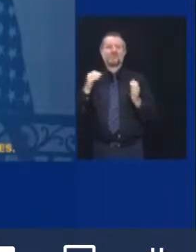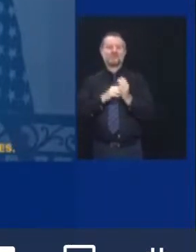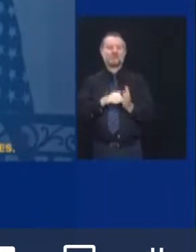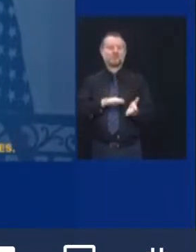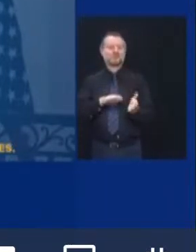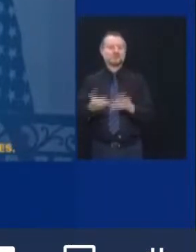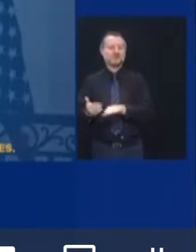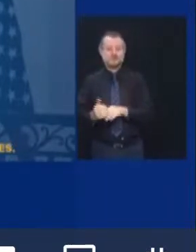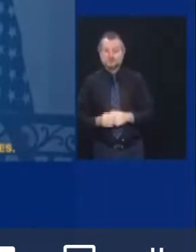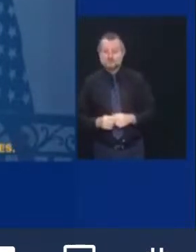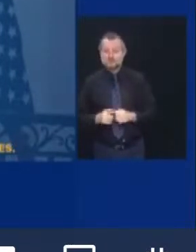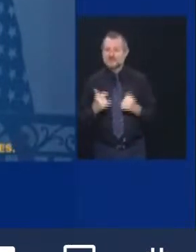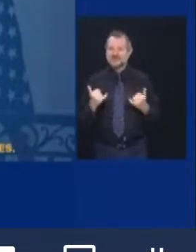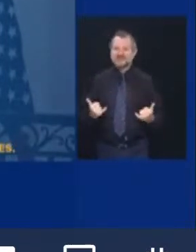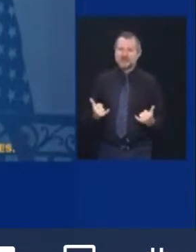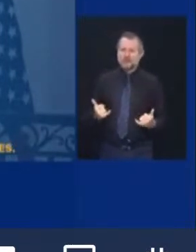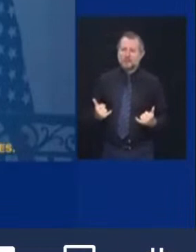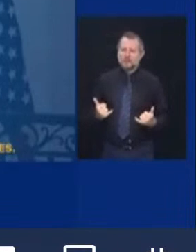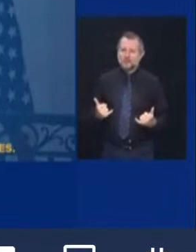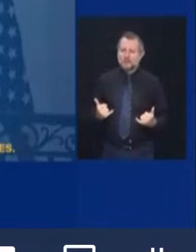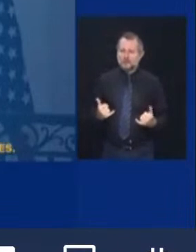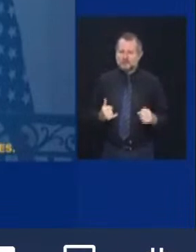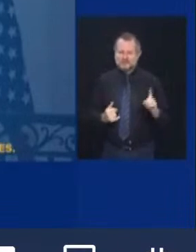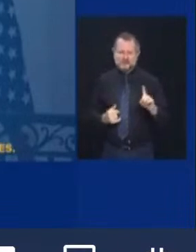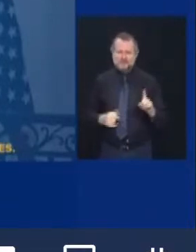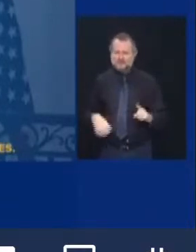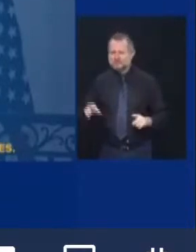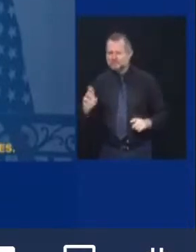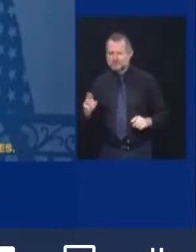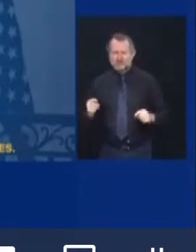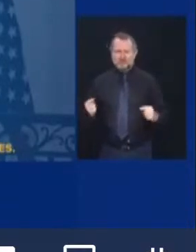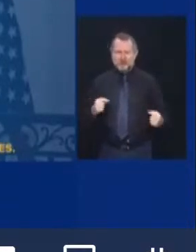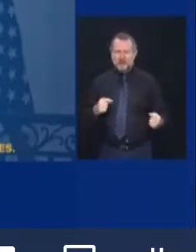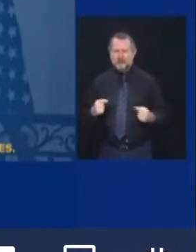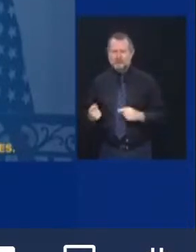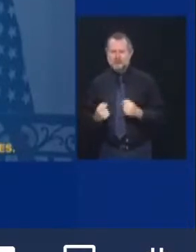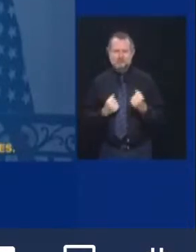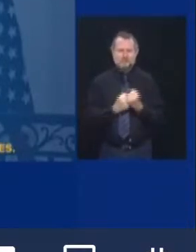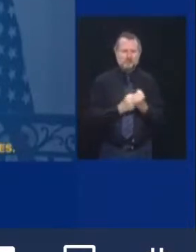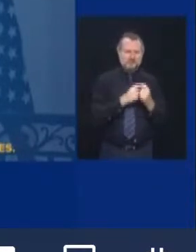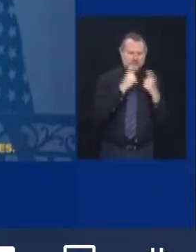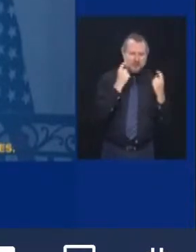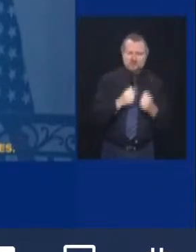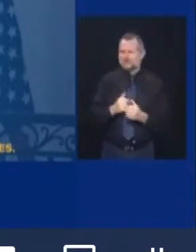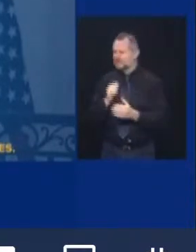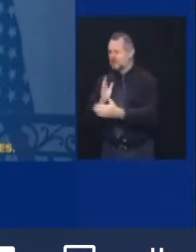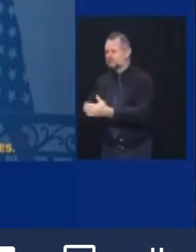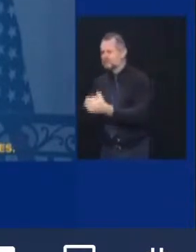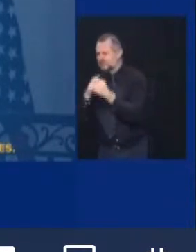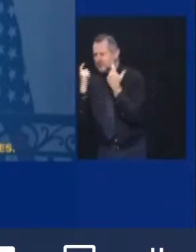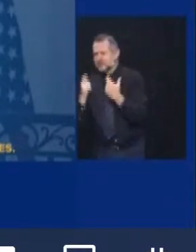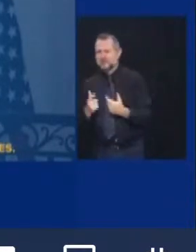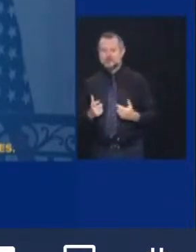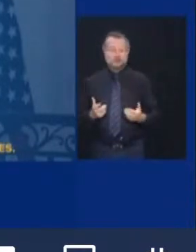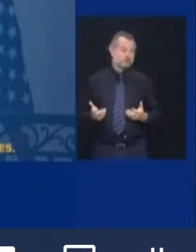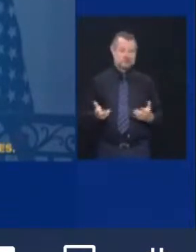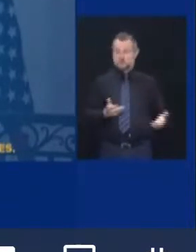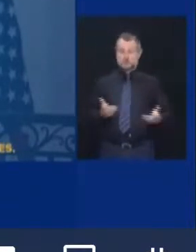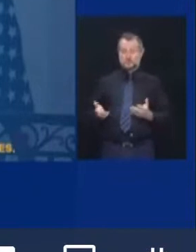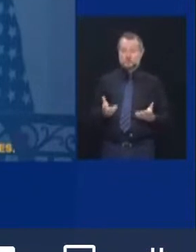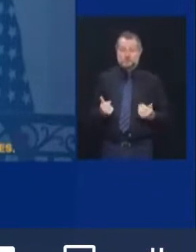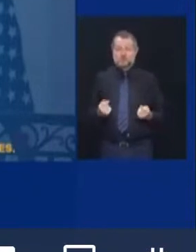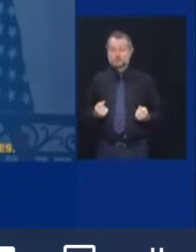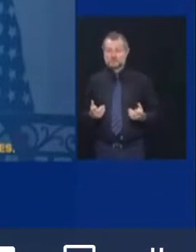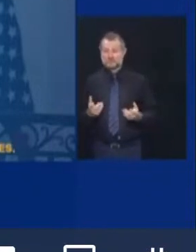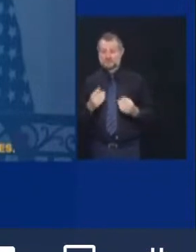symbol. Since when did basic humanity and